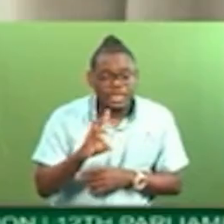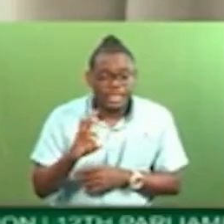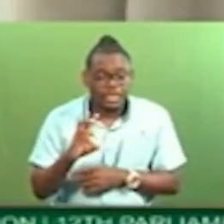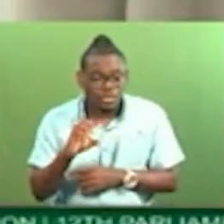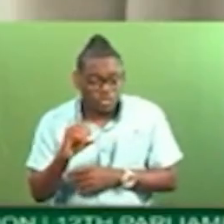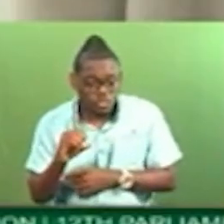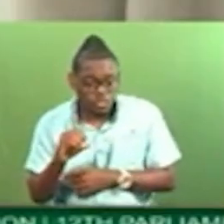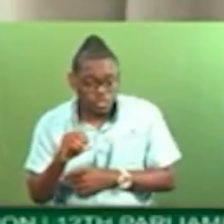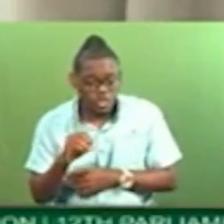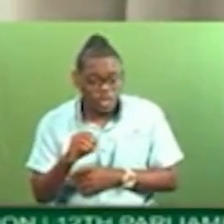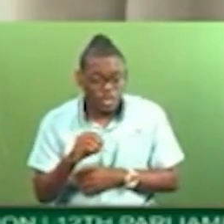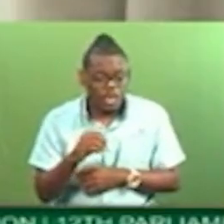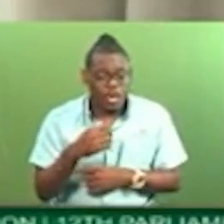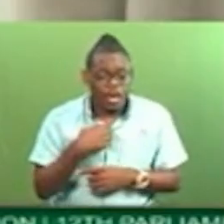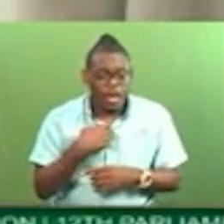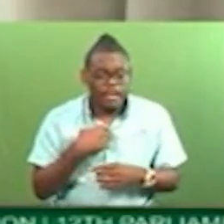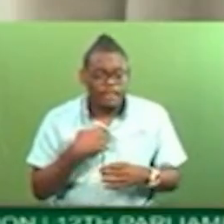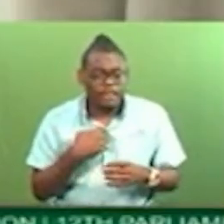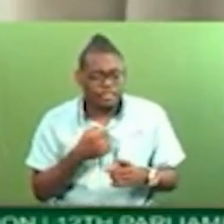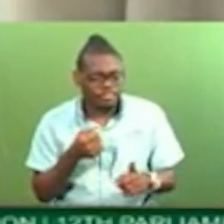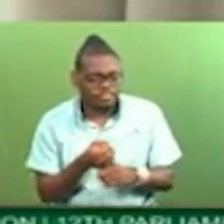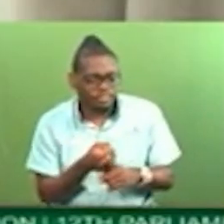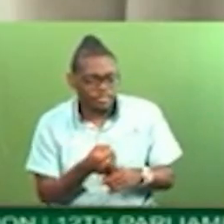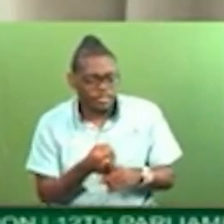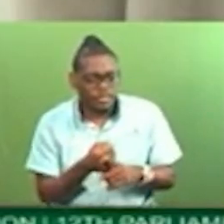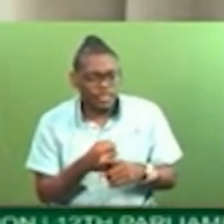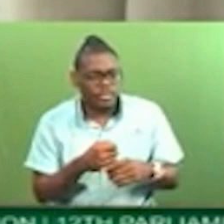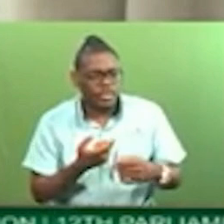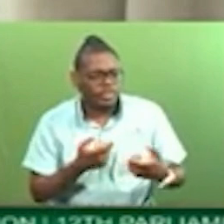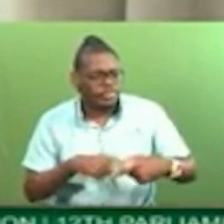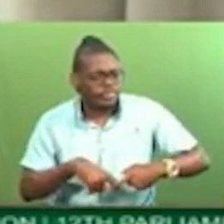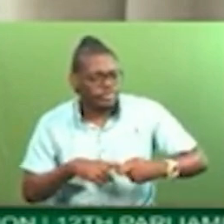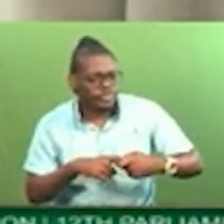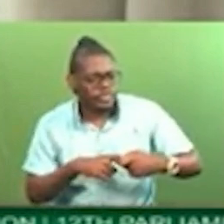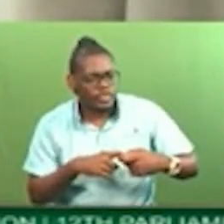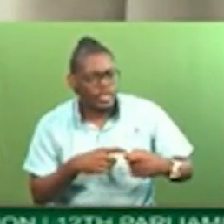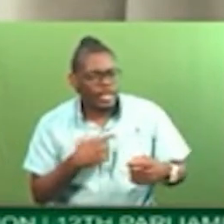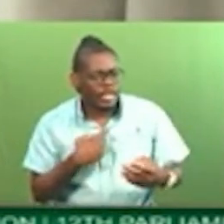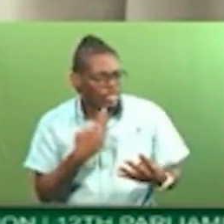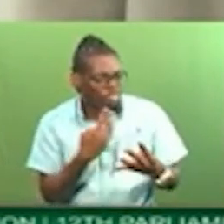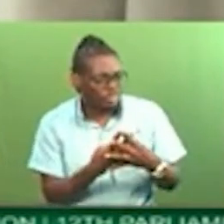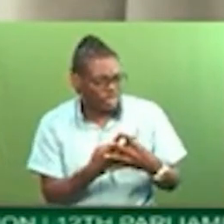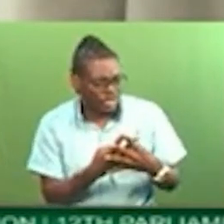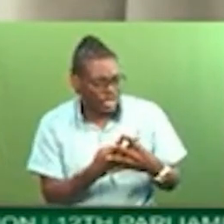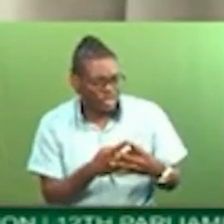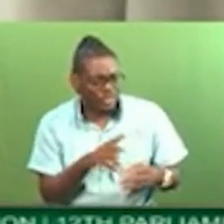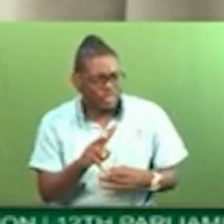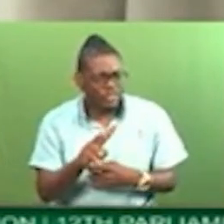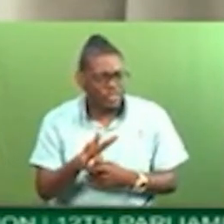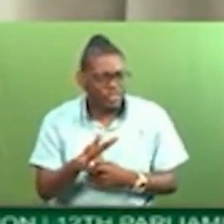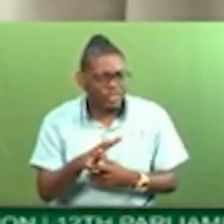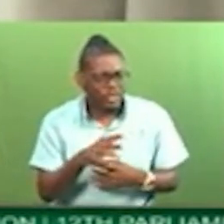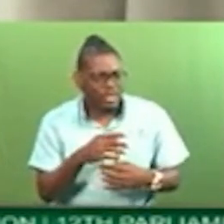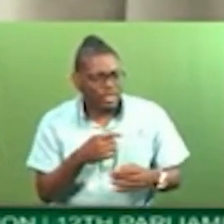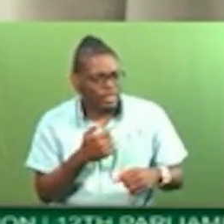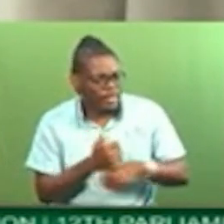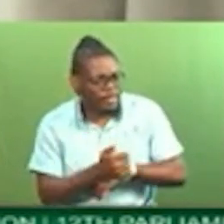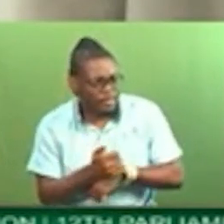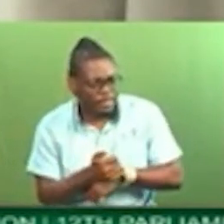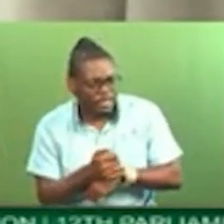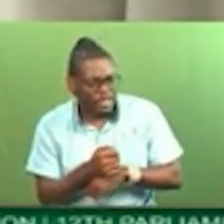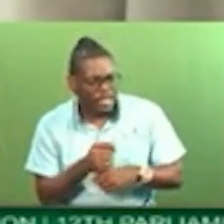debate wrap-up, he addressed opposition MPs who had fallen out of favour with the opposition leader. Mayaro MP Rushton